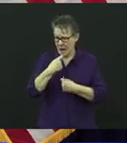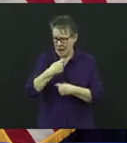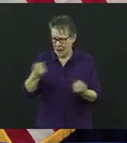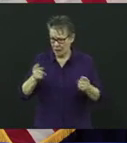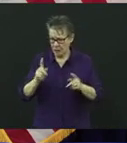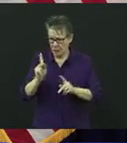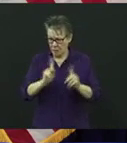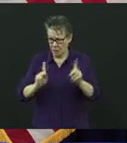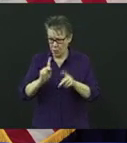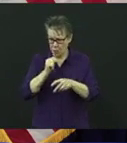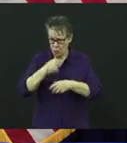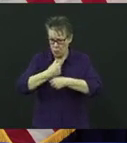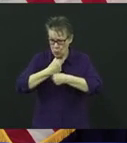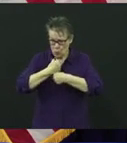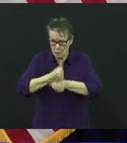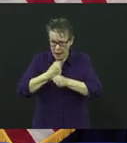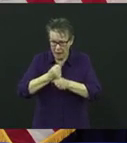book,